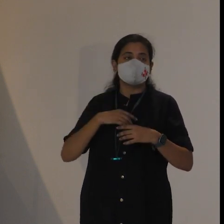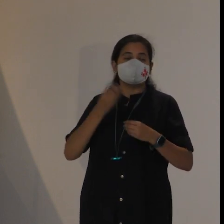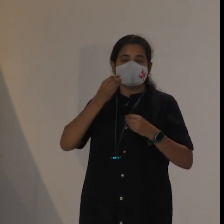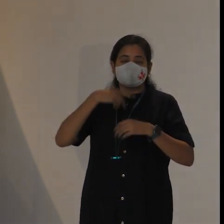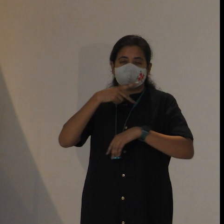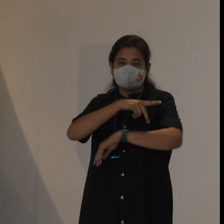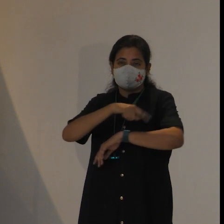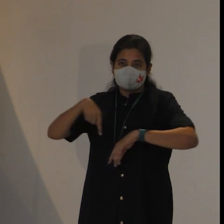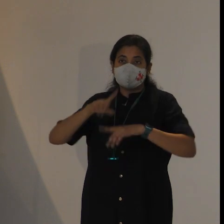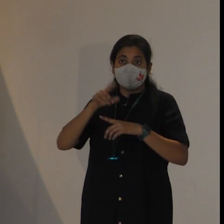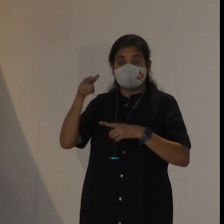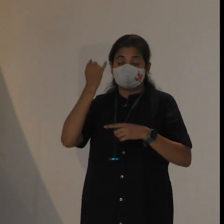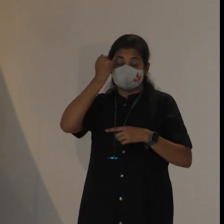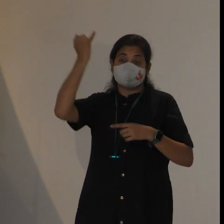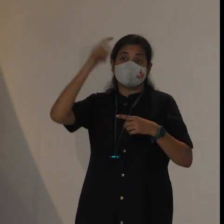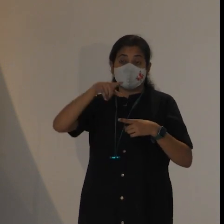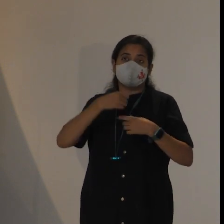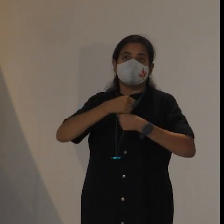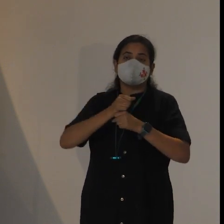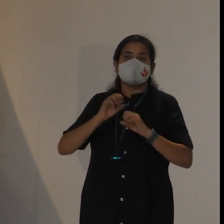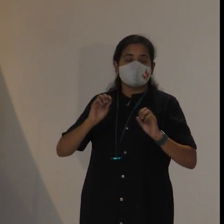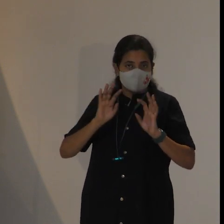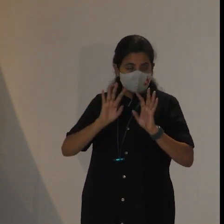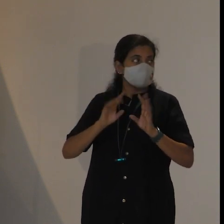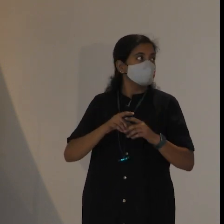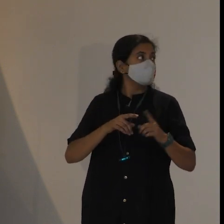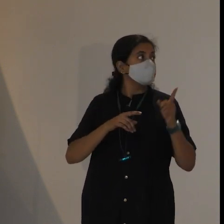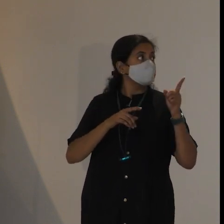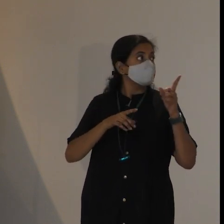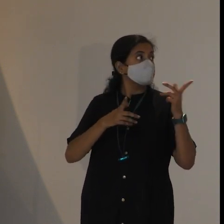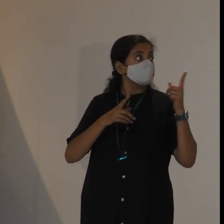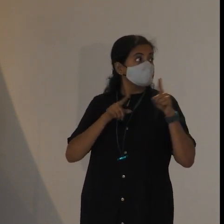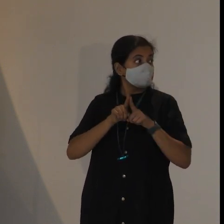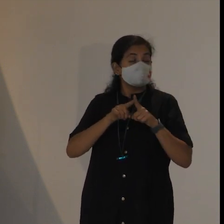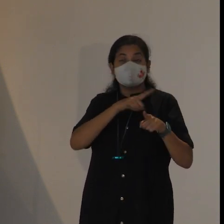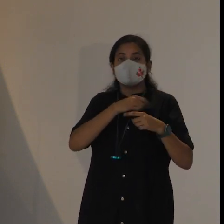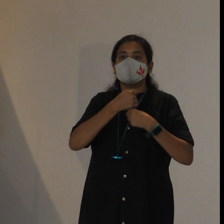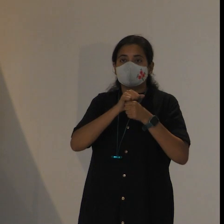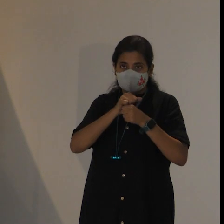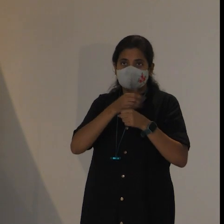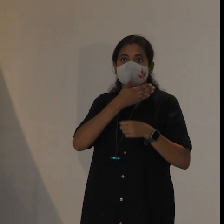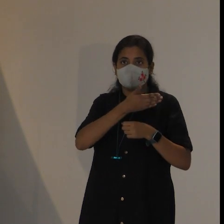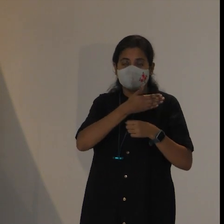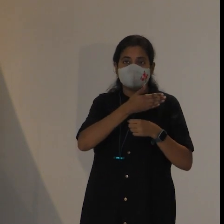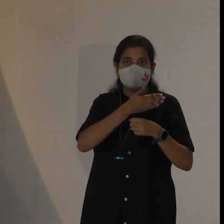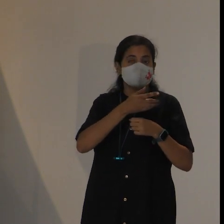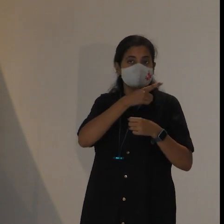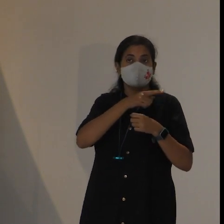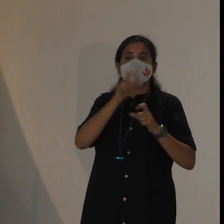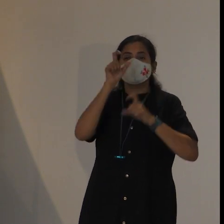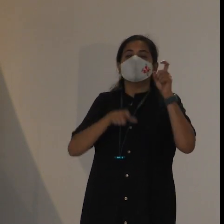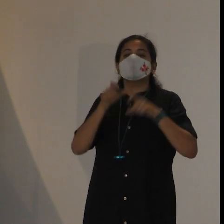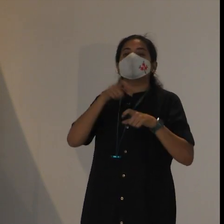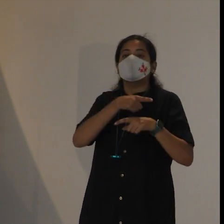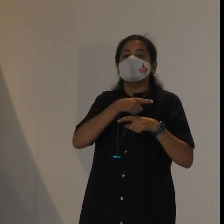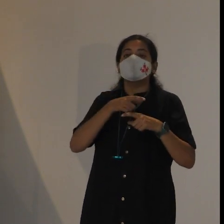engineer very intelligently discovered this scene from Eyes Shut Wide, right? And this is seconds before the characters in